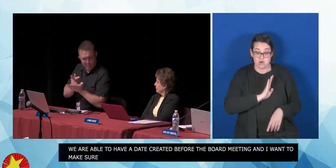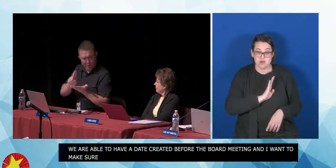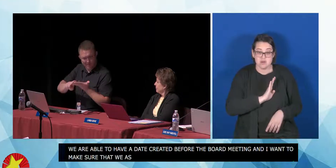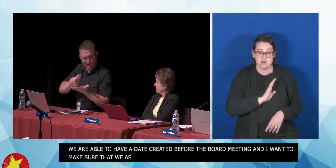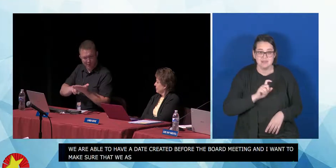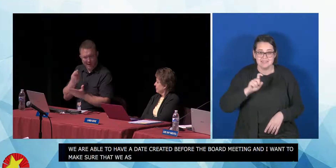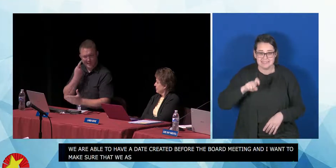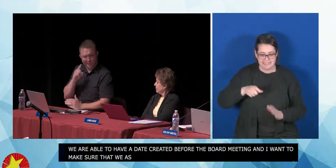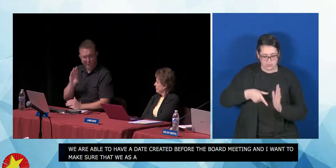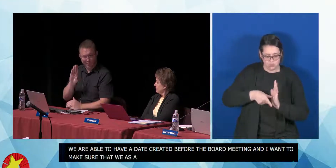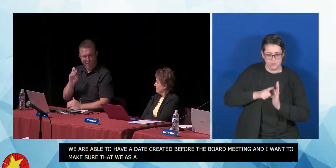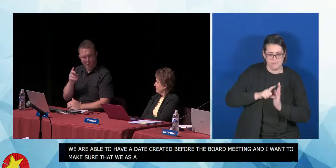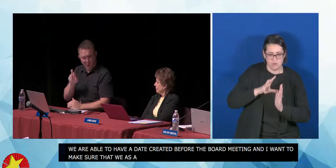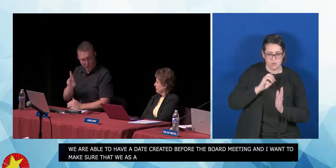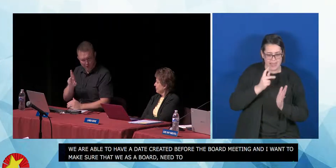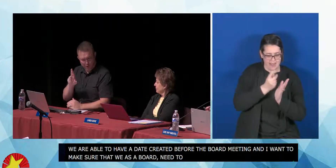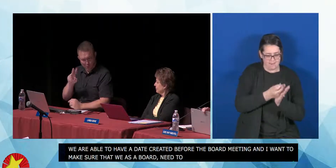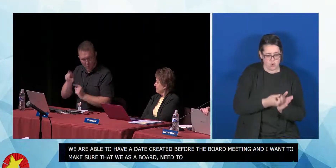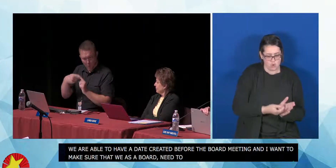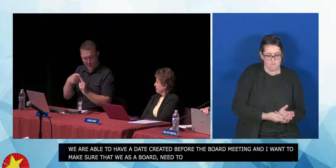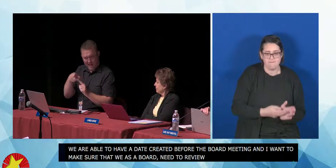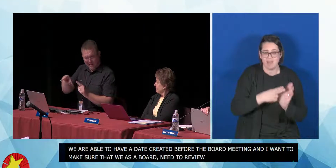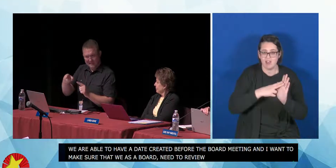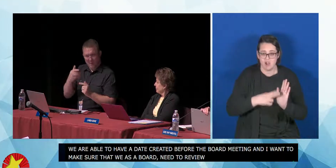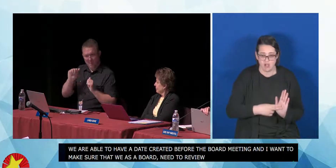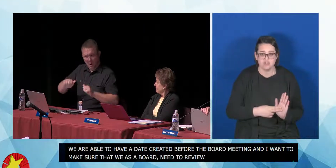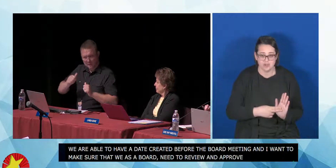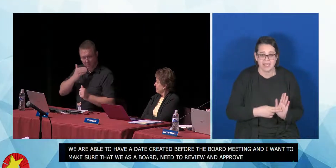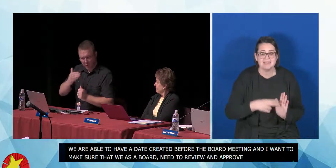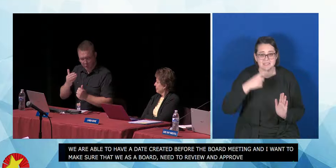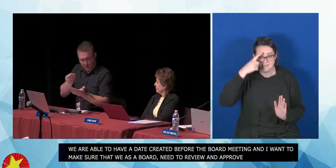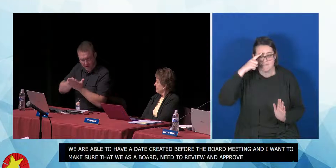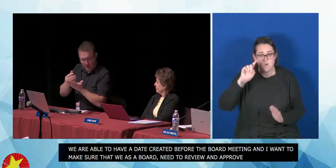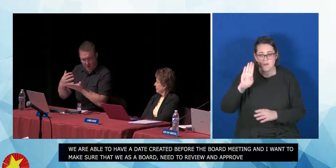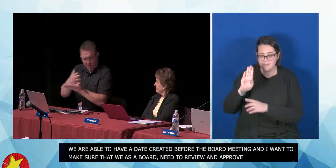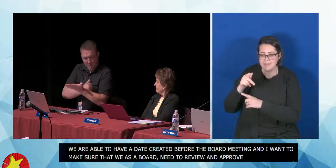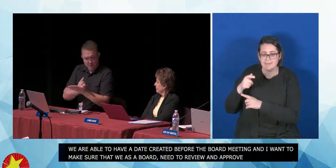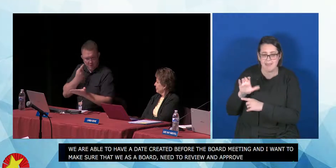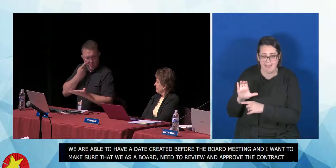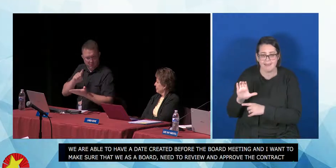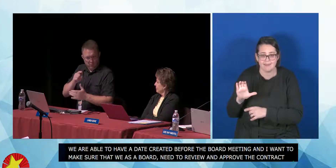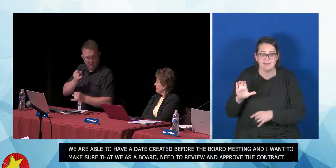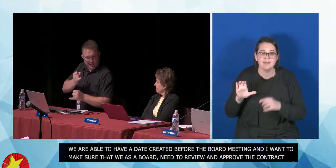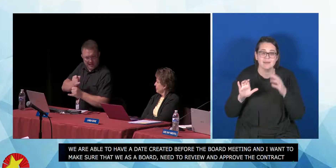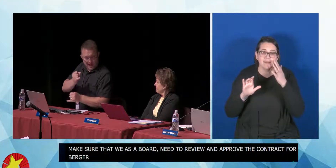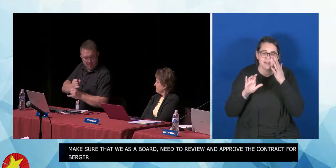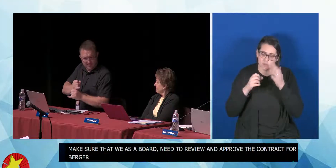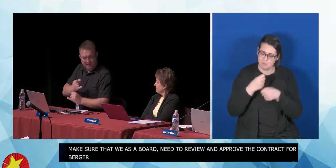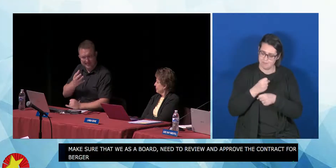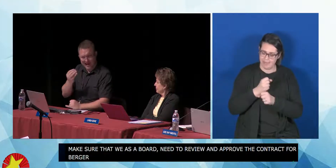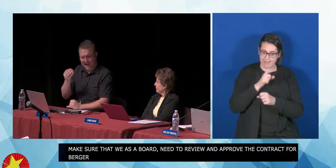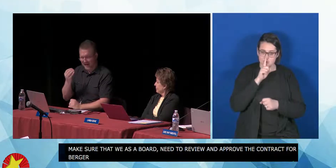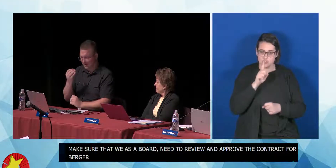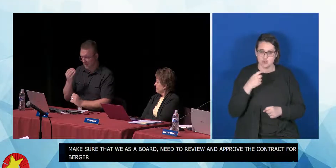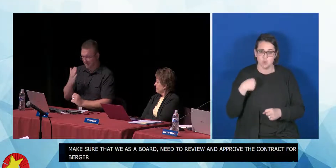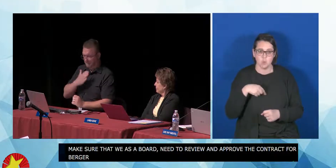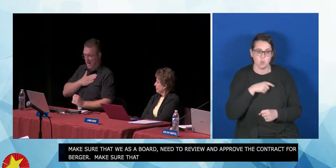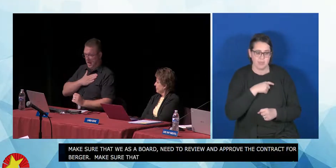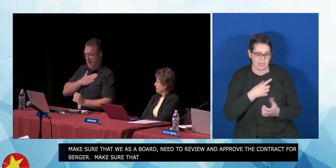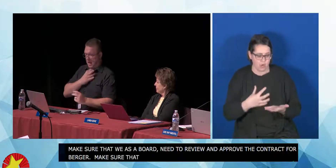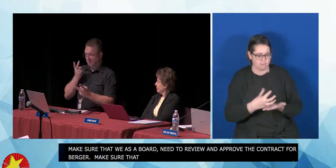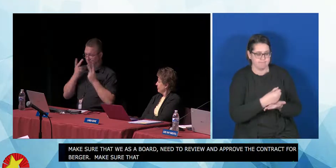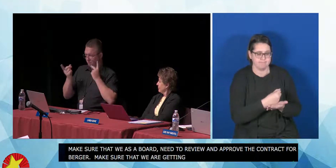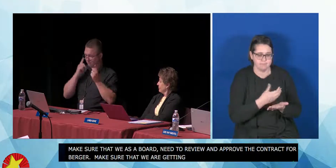to review and approve the contracts for burger to make sure that we are getting good revenue from